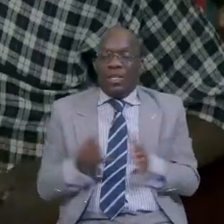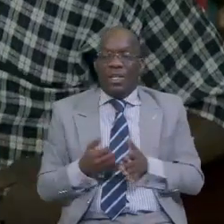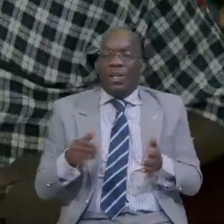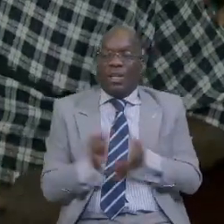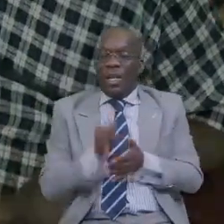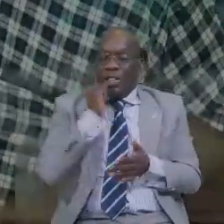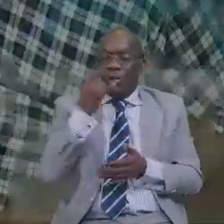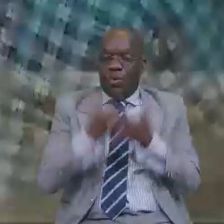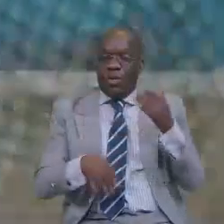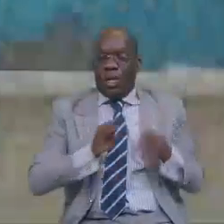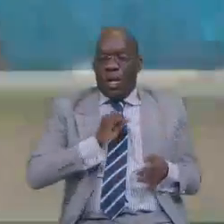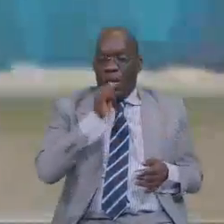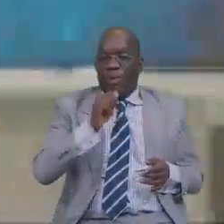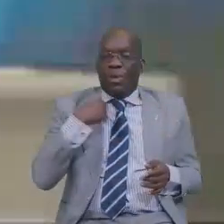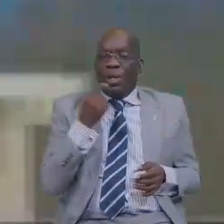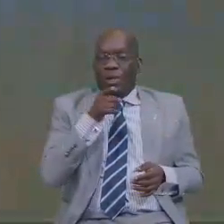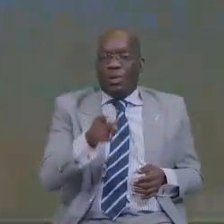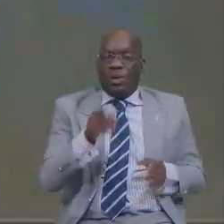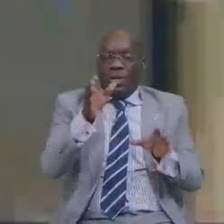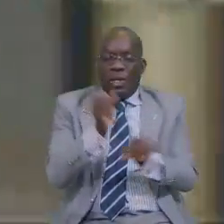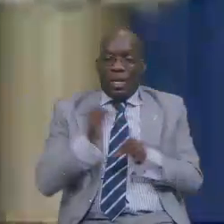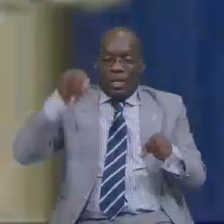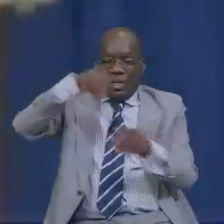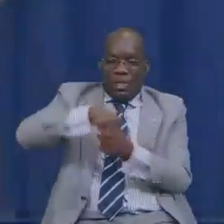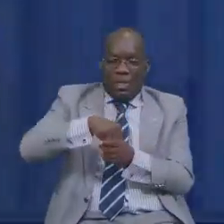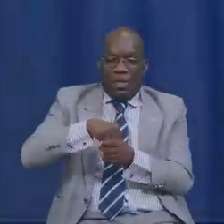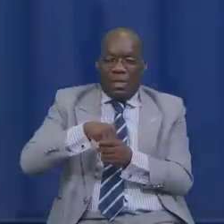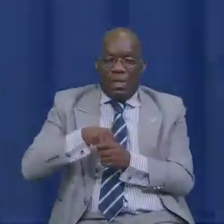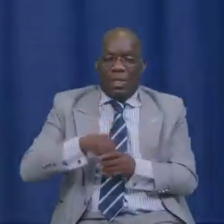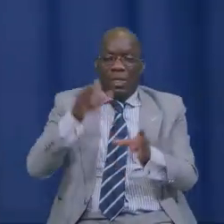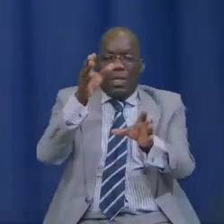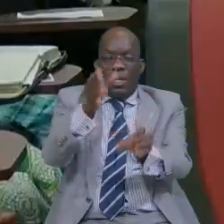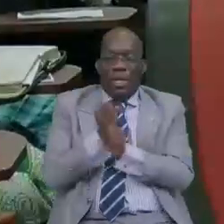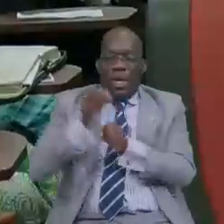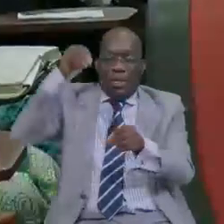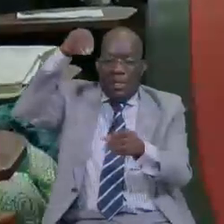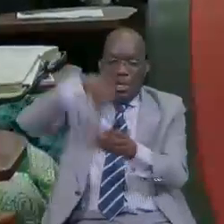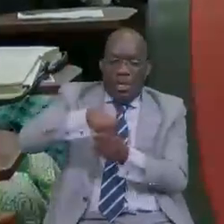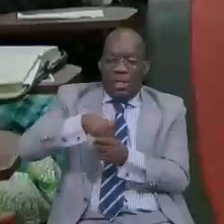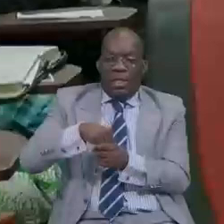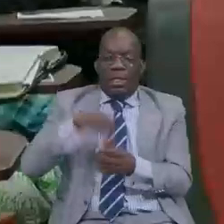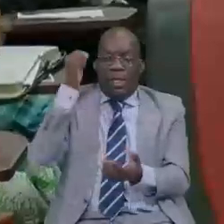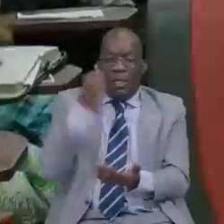you now. Get in. Get in.